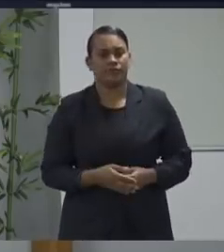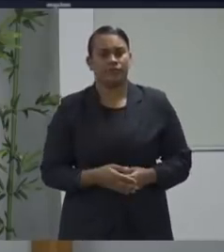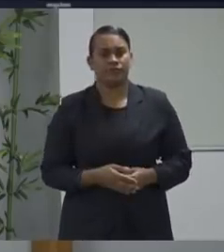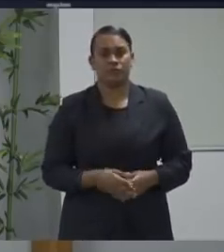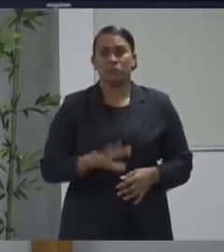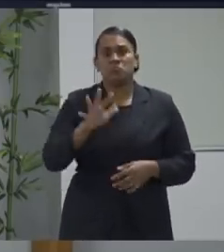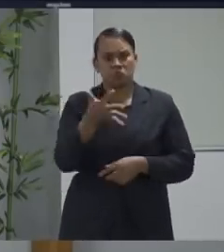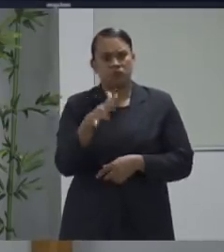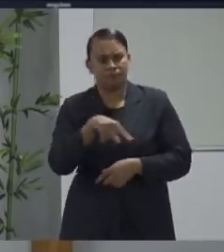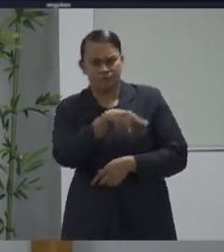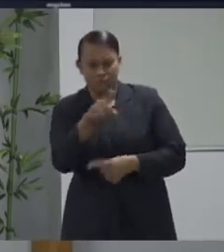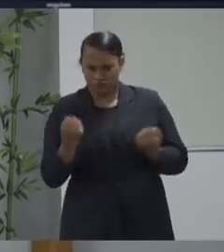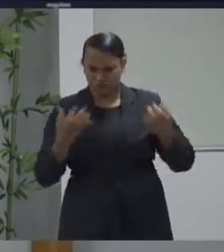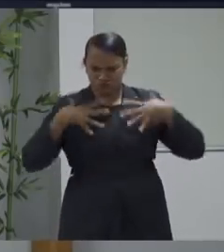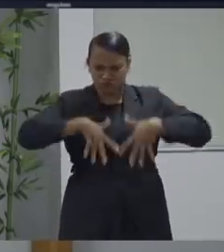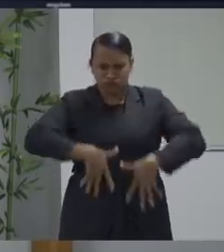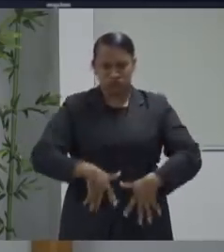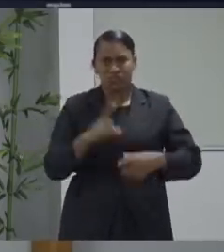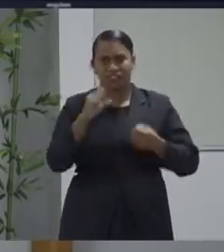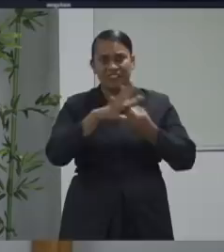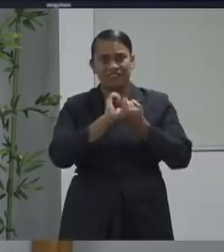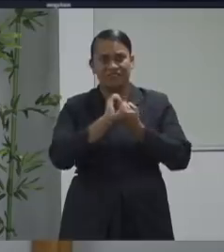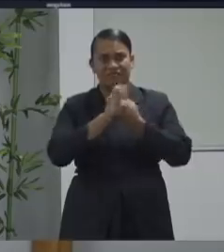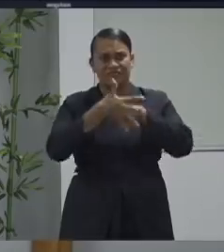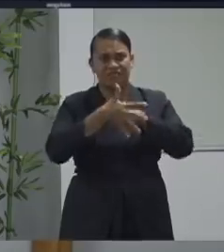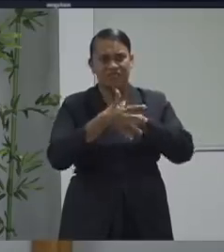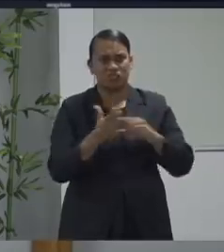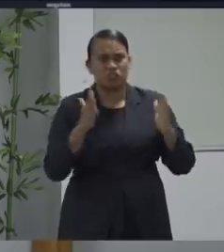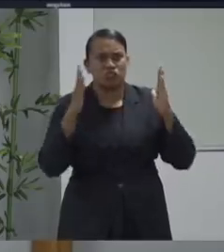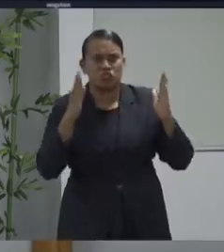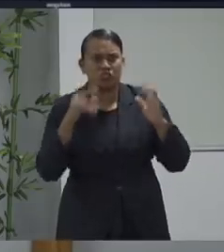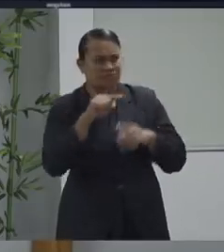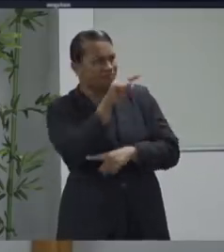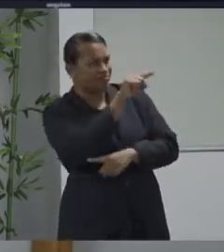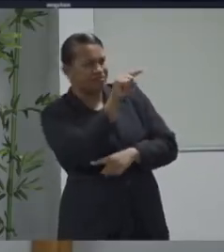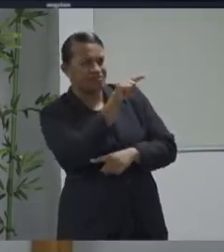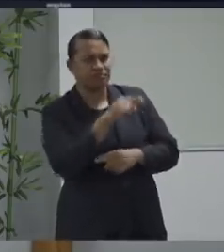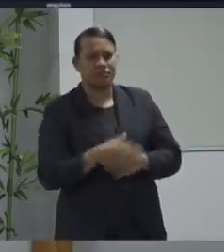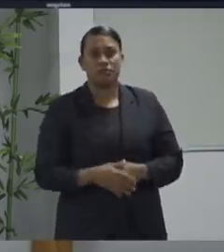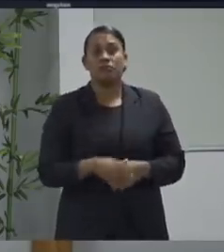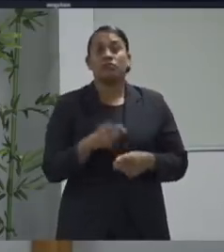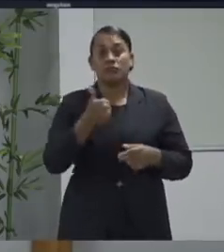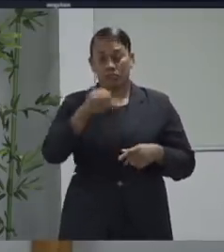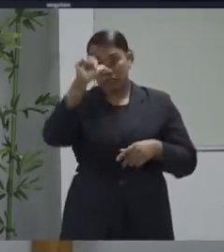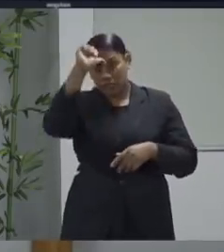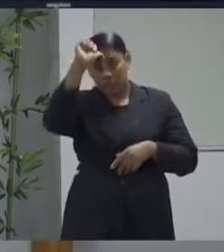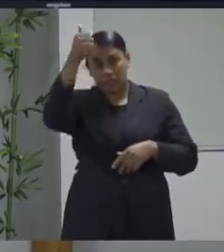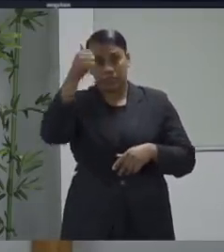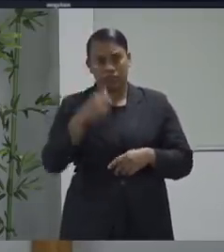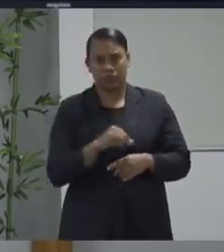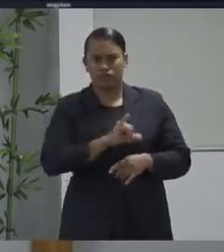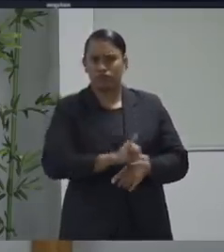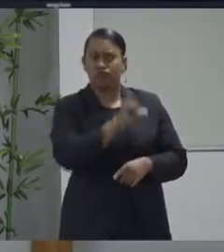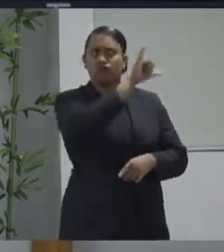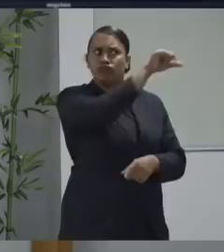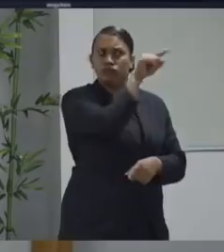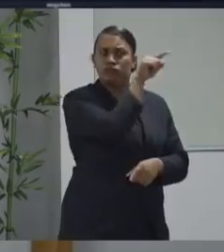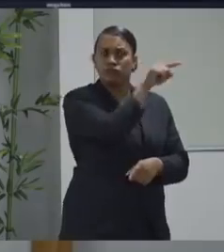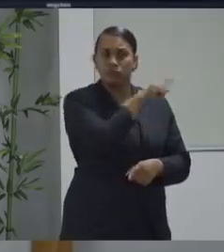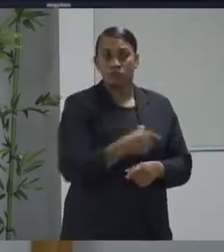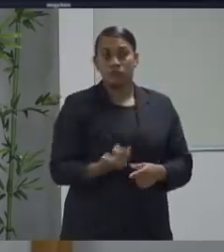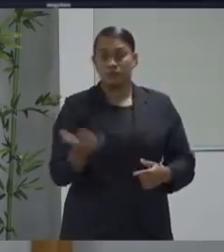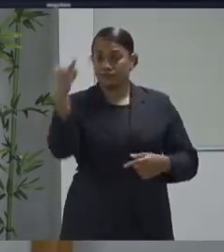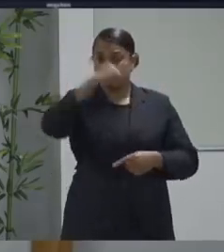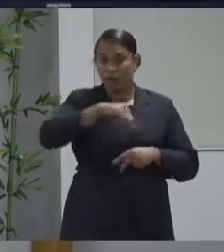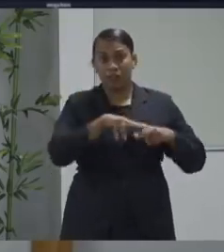large religious gathering he attended while overseas in India. Upon returning to Fiji,